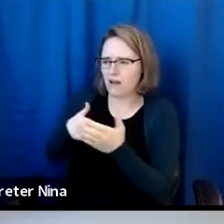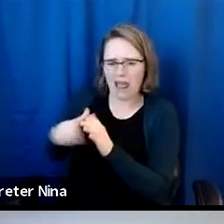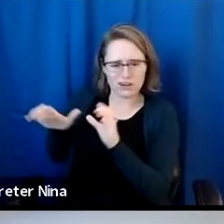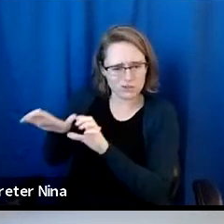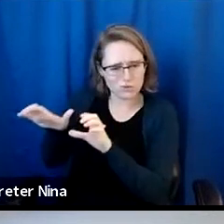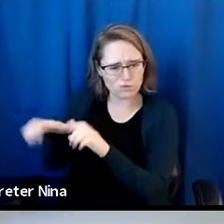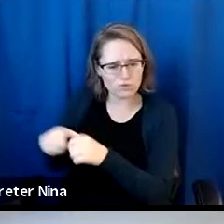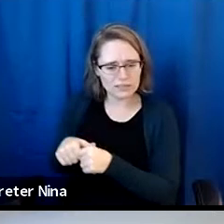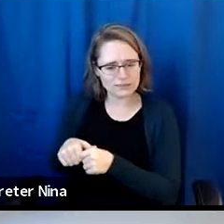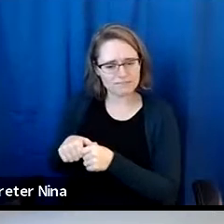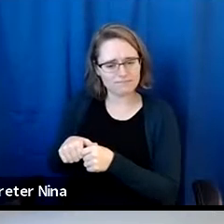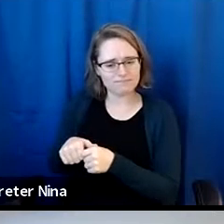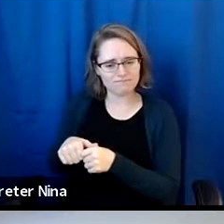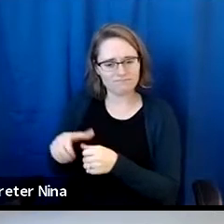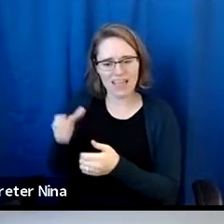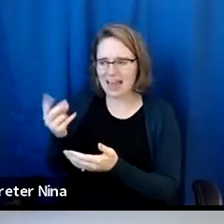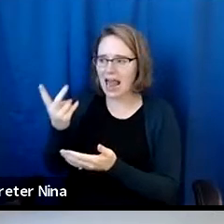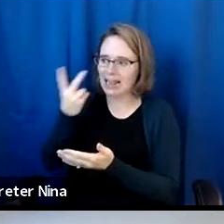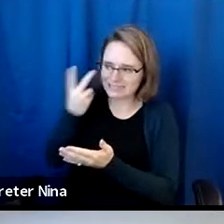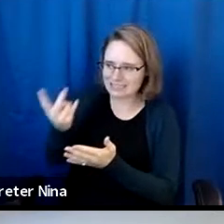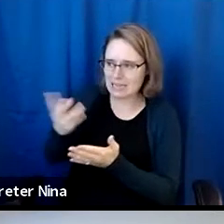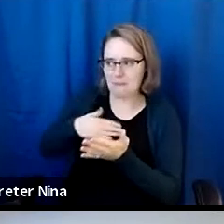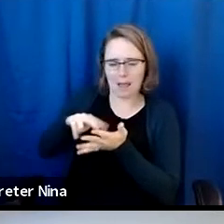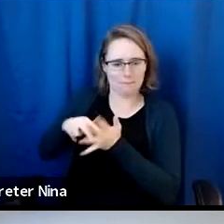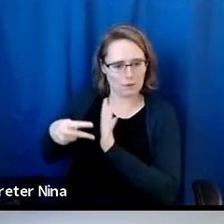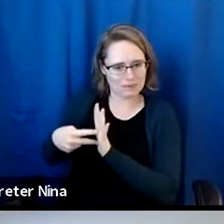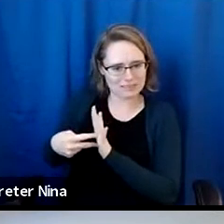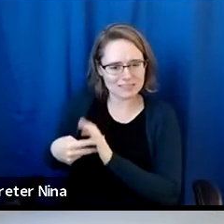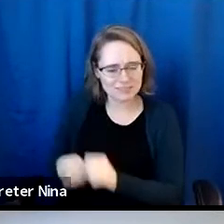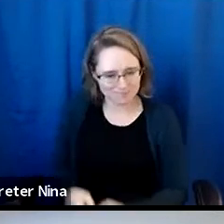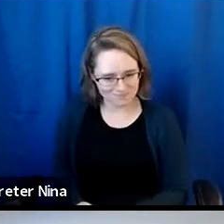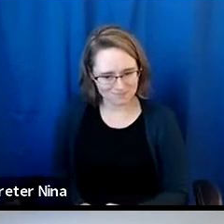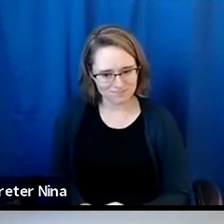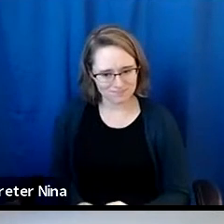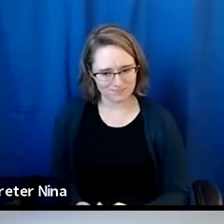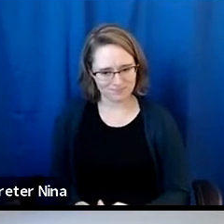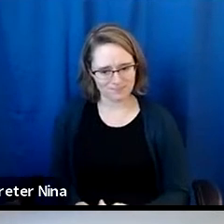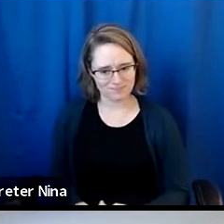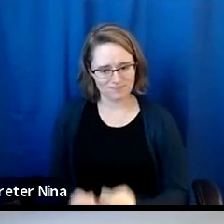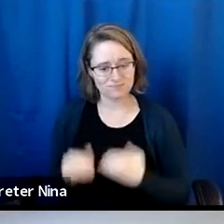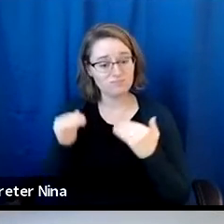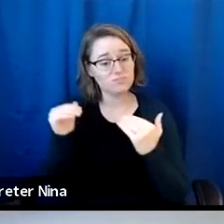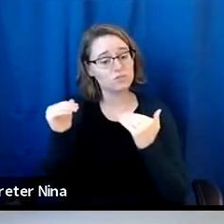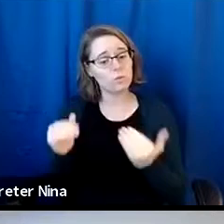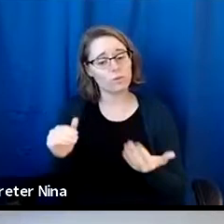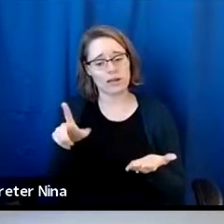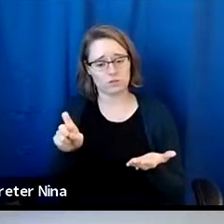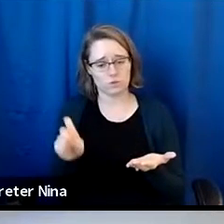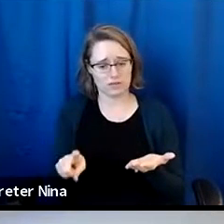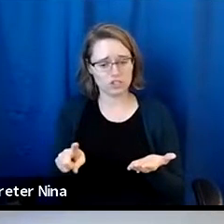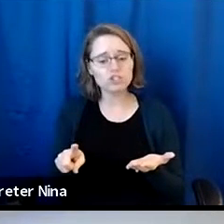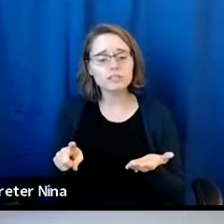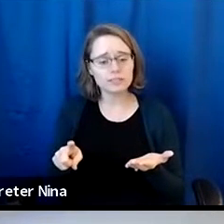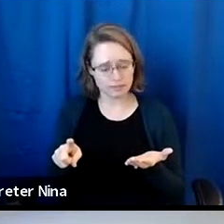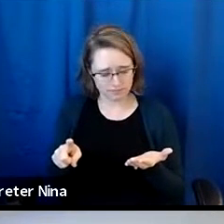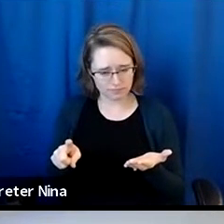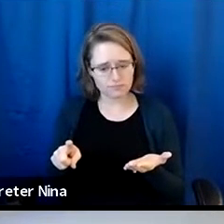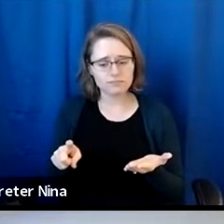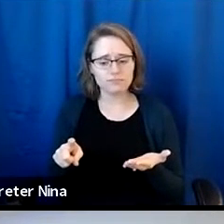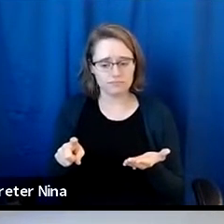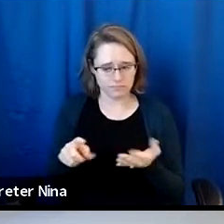doing it and I see purpose. And so along those lines, one of the things